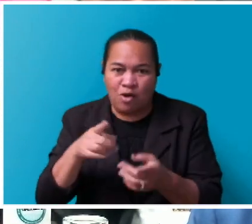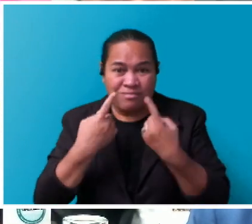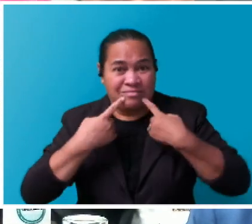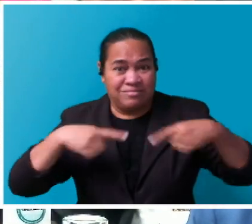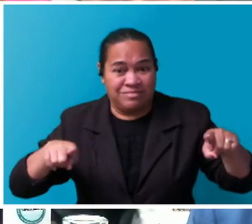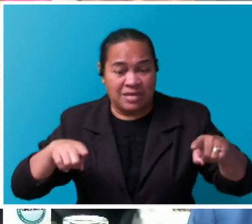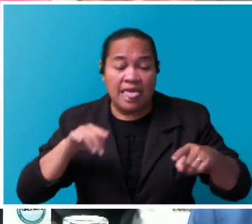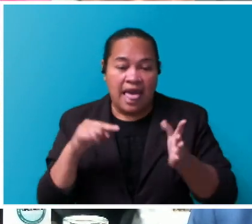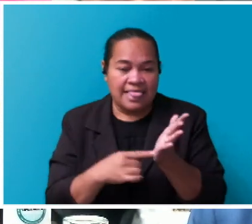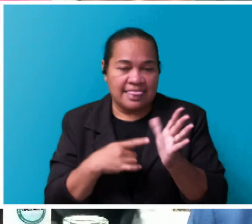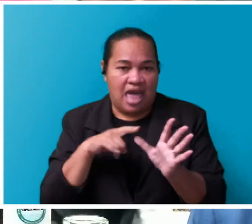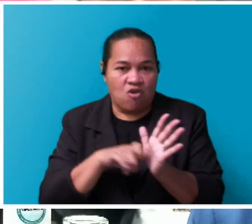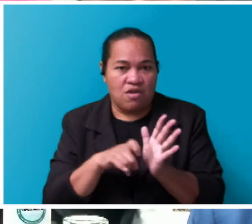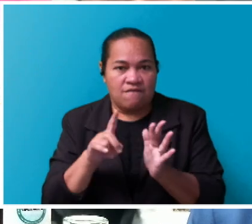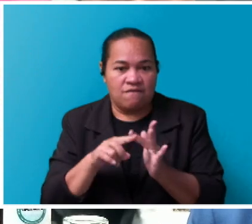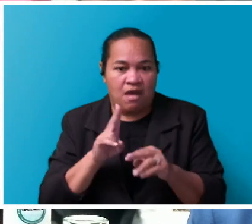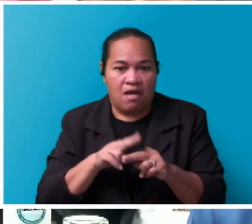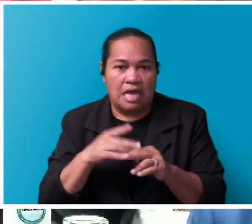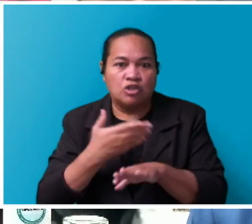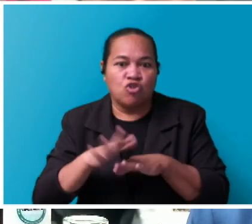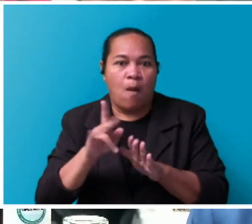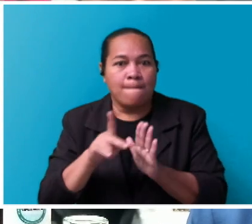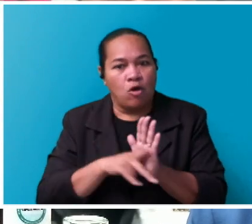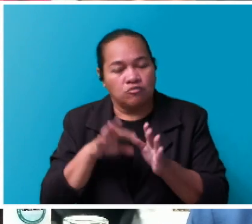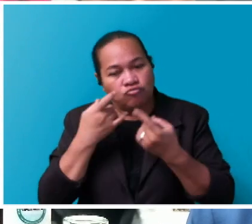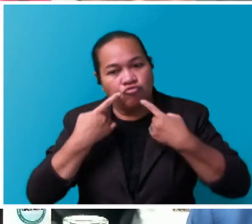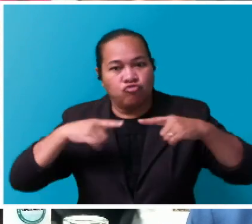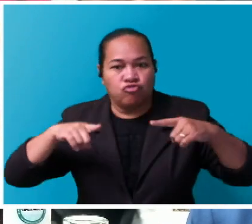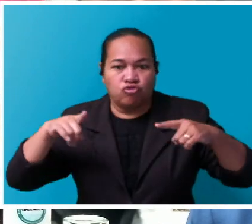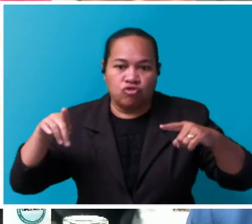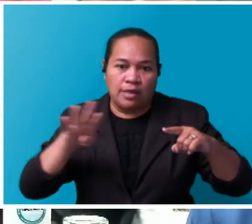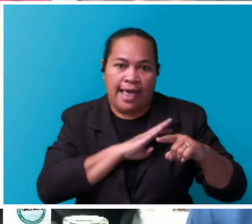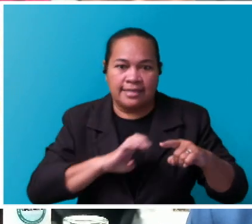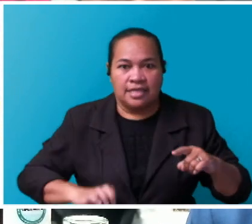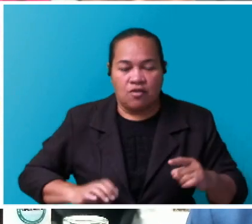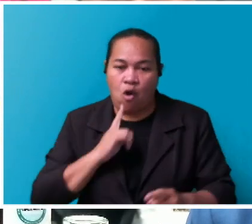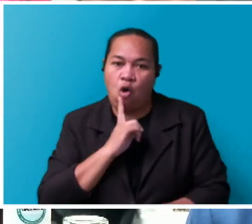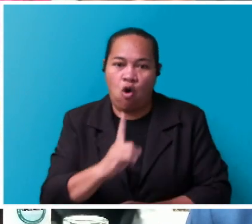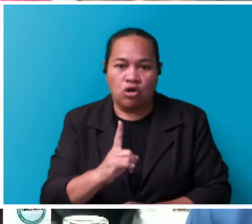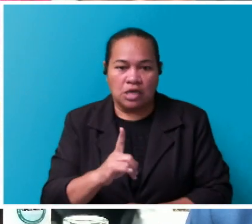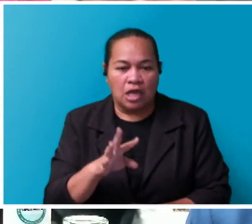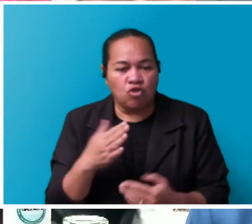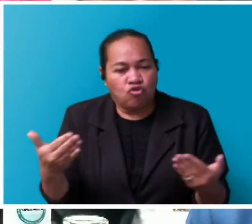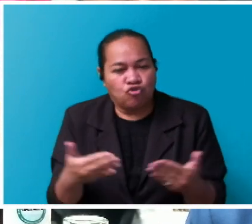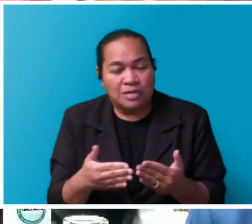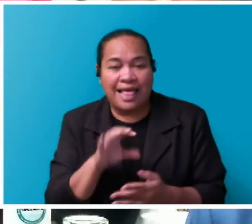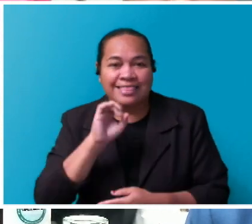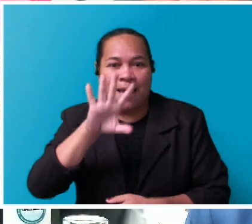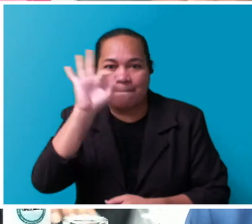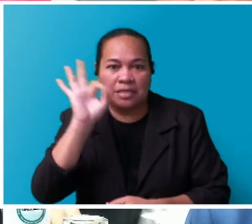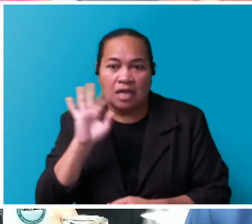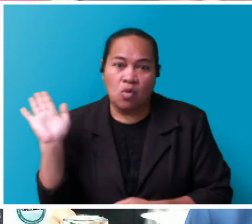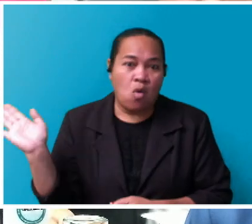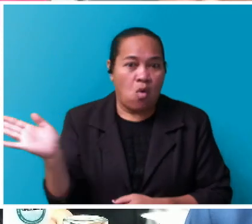a tariff policy was announced through an executive order introducing a baseline tariff of 10%